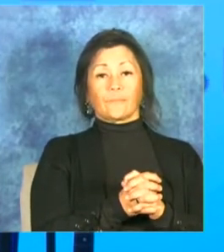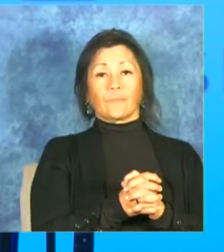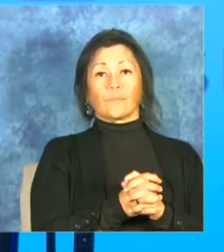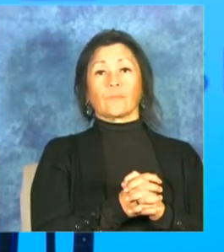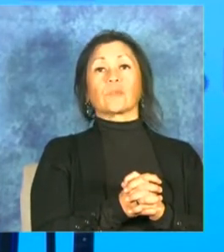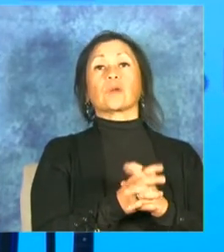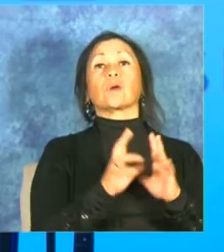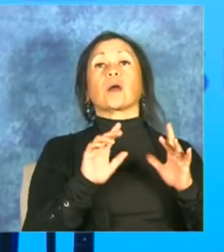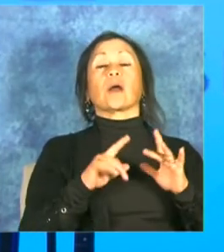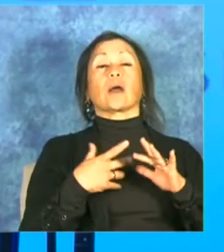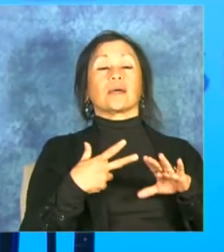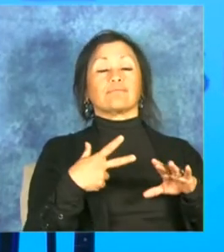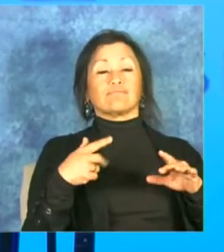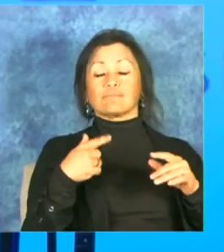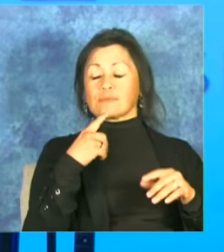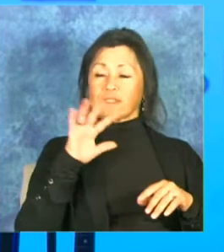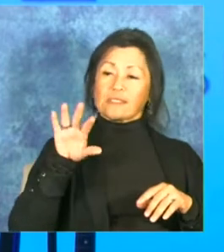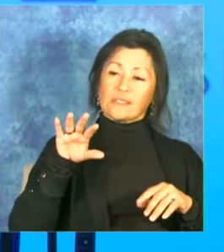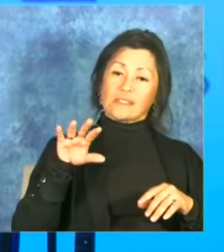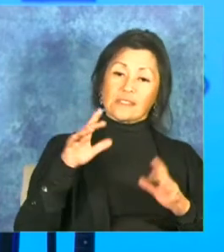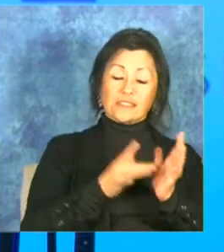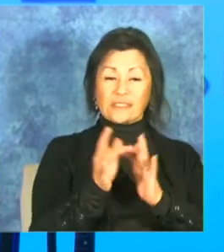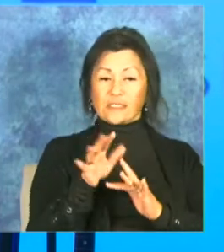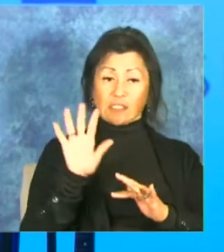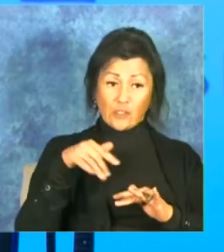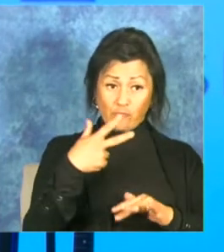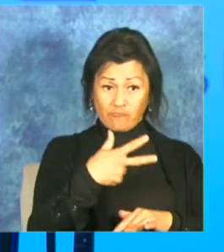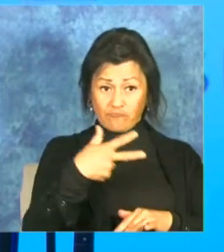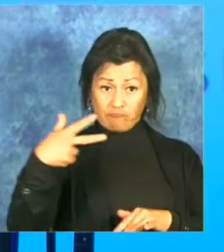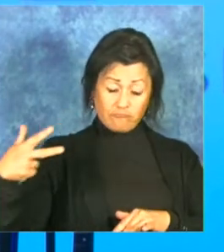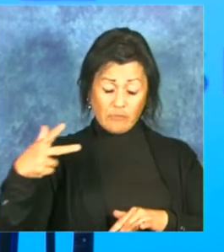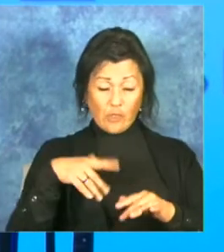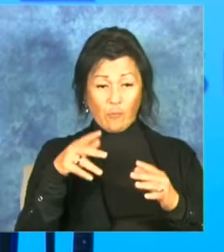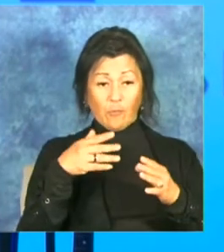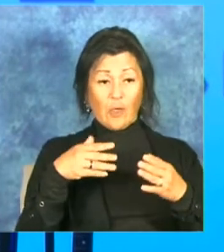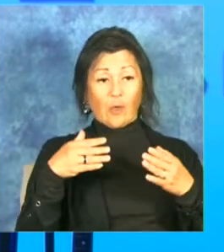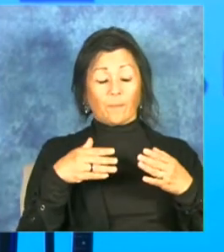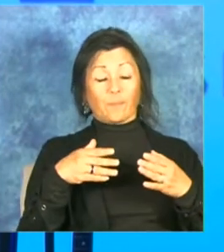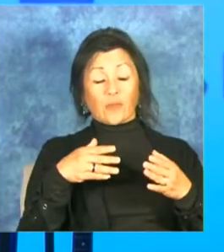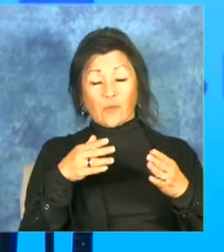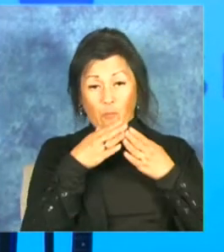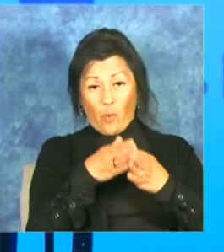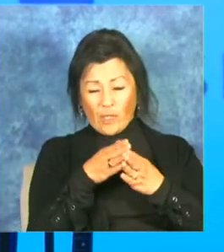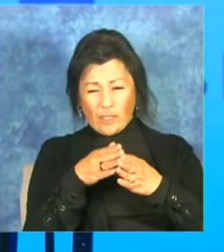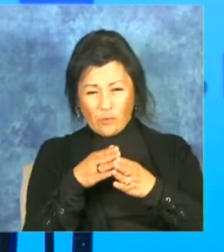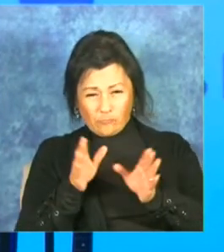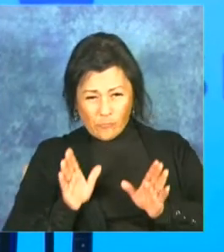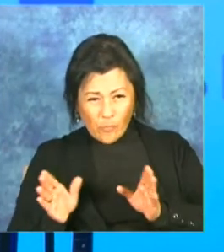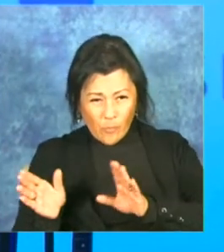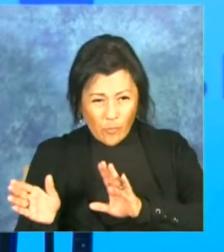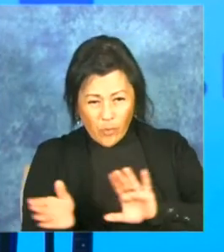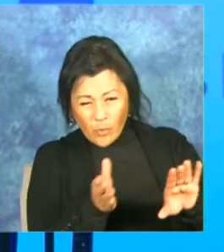Launch out from shore, Jesus says, right now. Do it. Push out to shore.